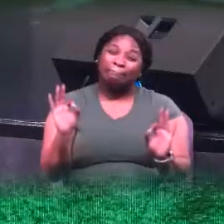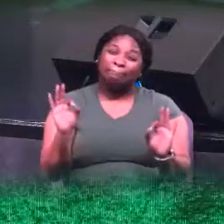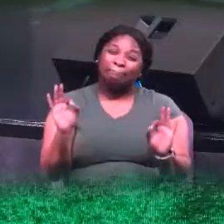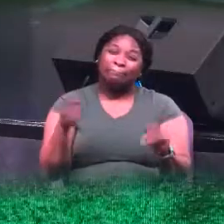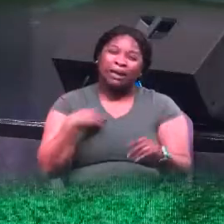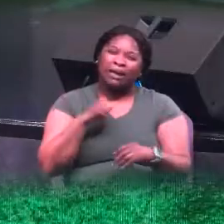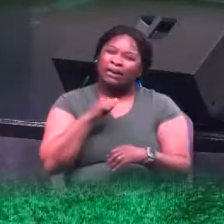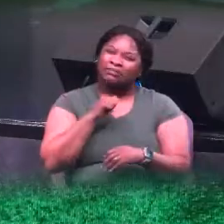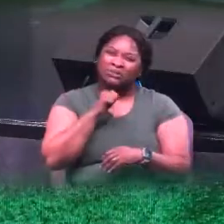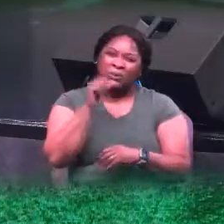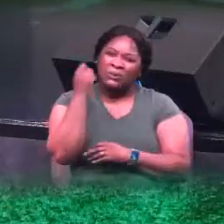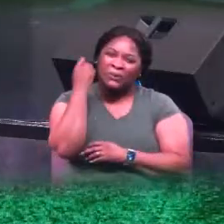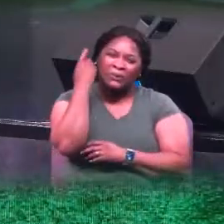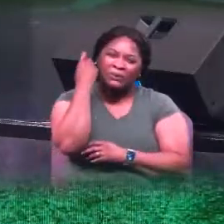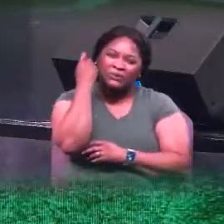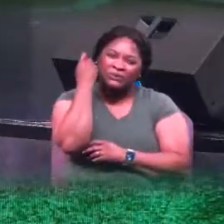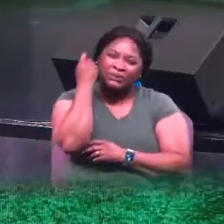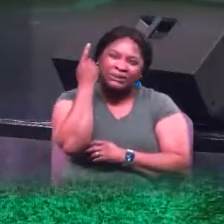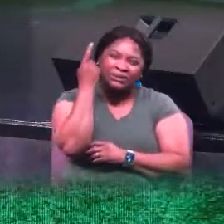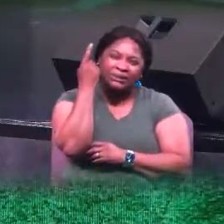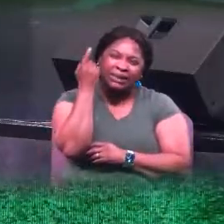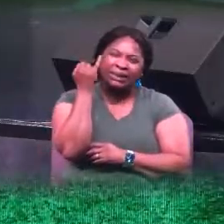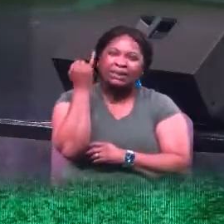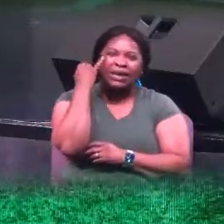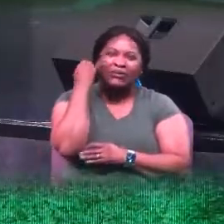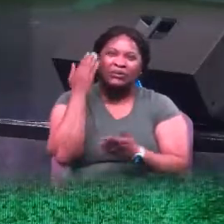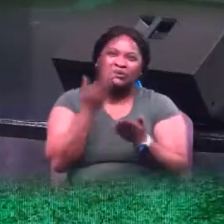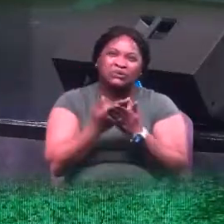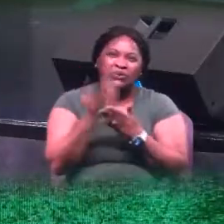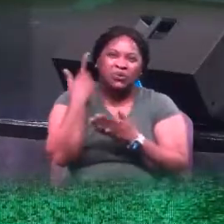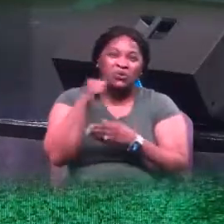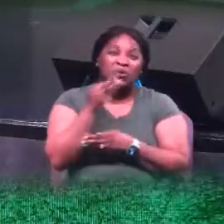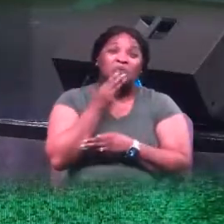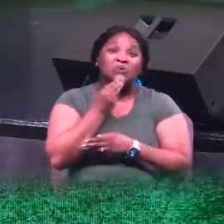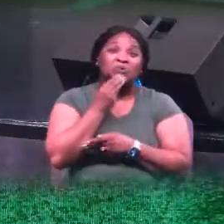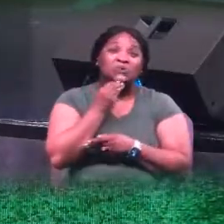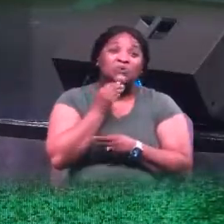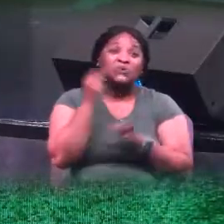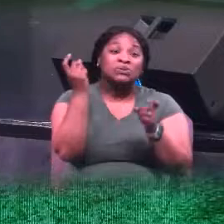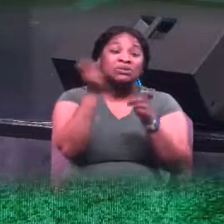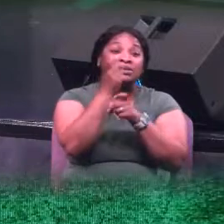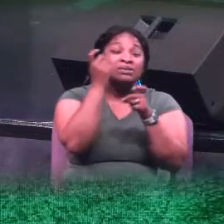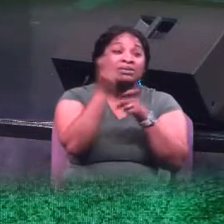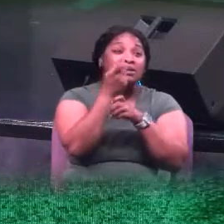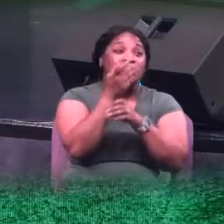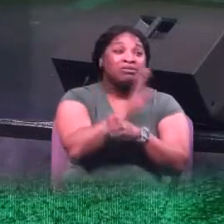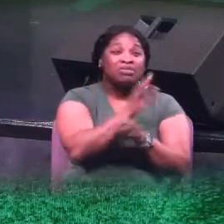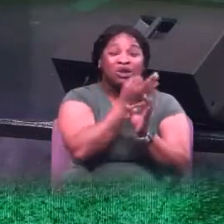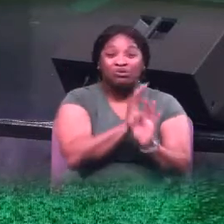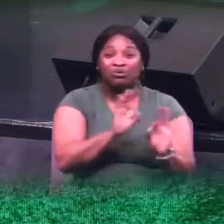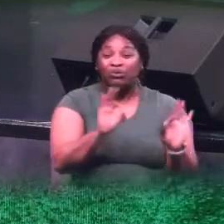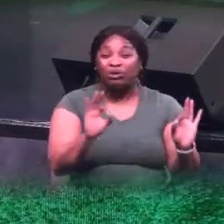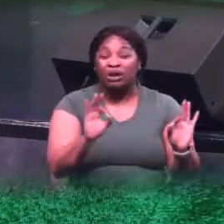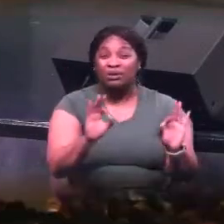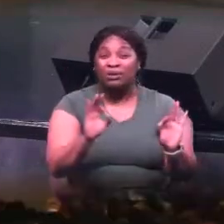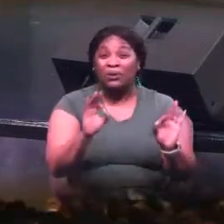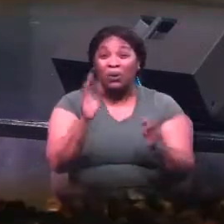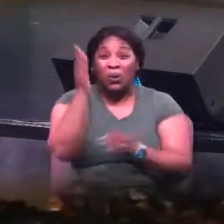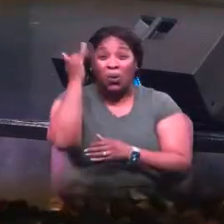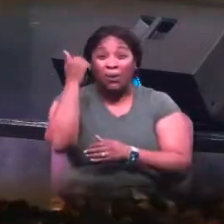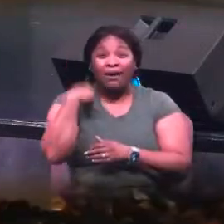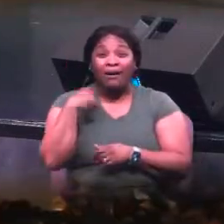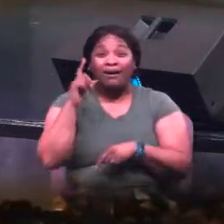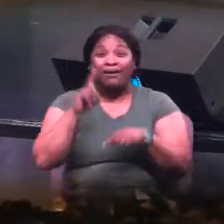can't understand for the life of me that if it's good for the Jews to celebrate their emancipation, then how come I